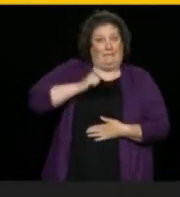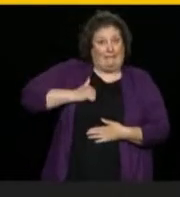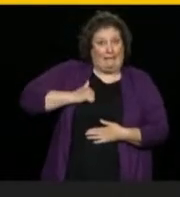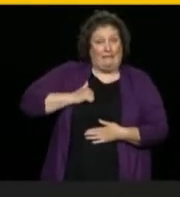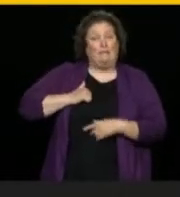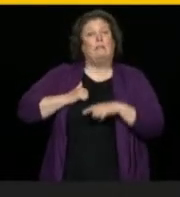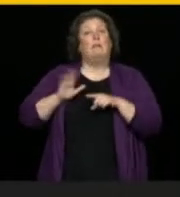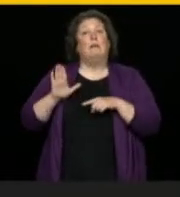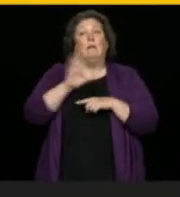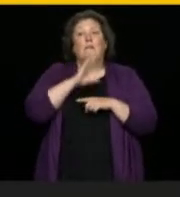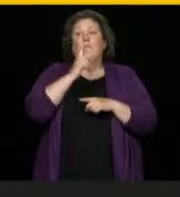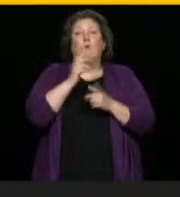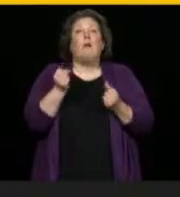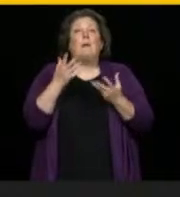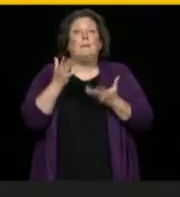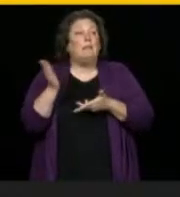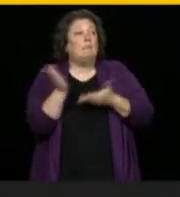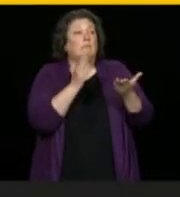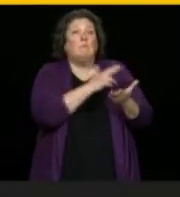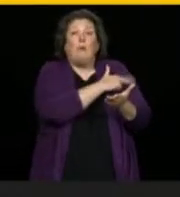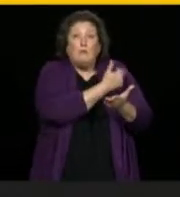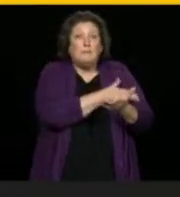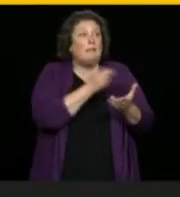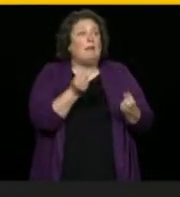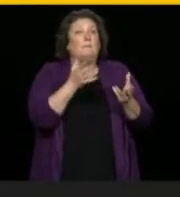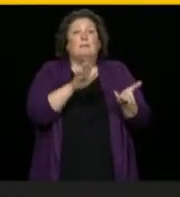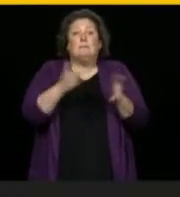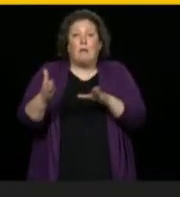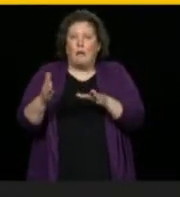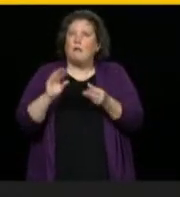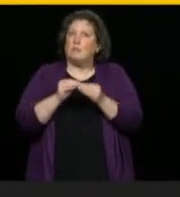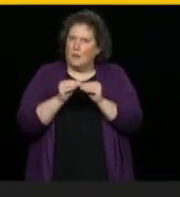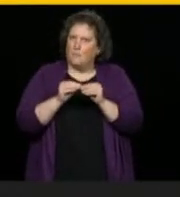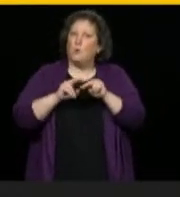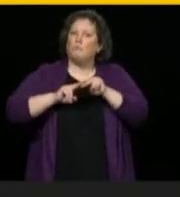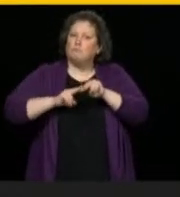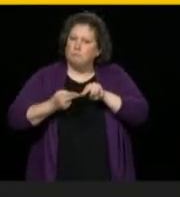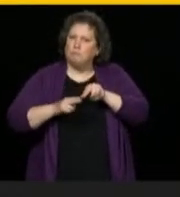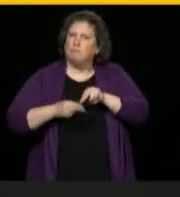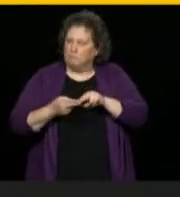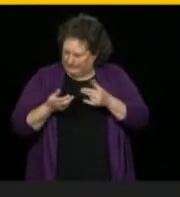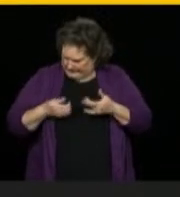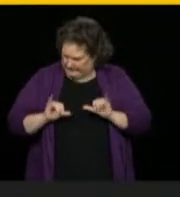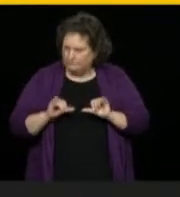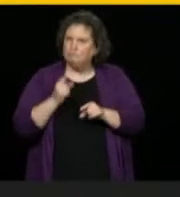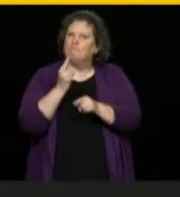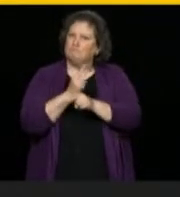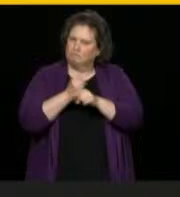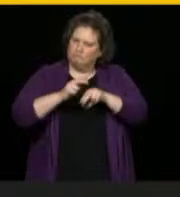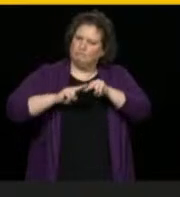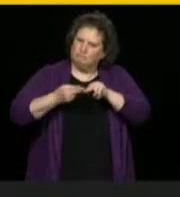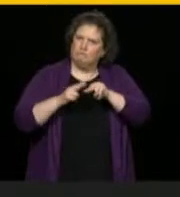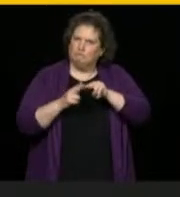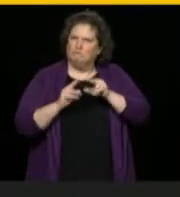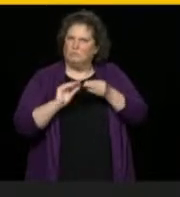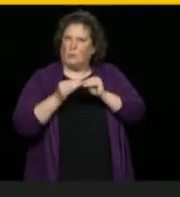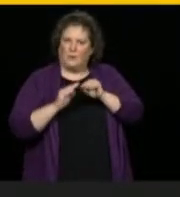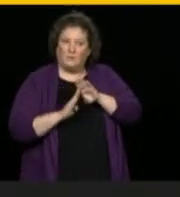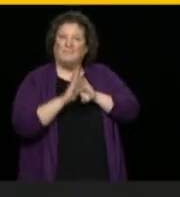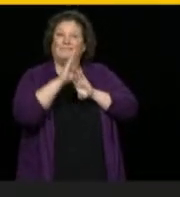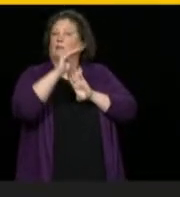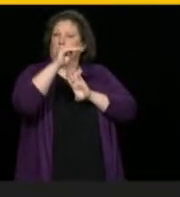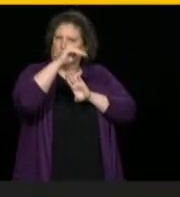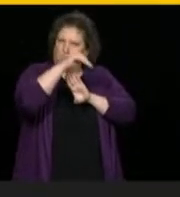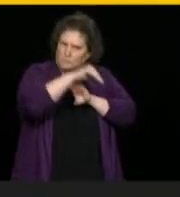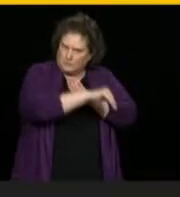declining over time. That is still the case today. The situation is stabilizing in Canada because Canadians did their